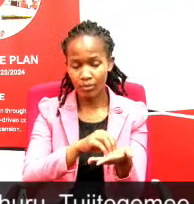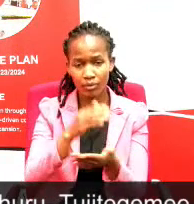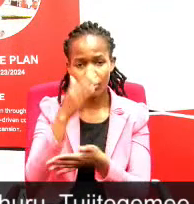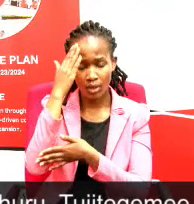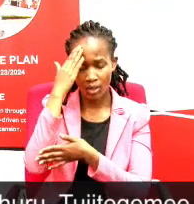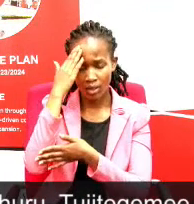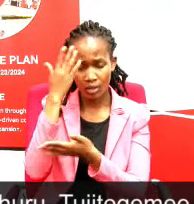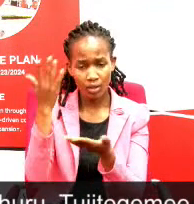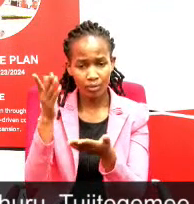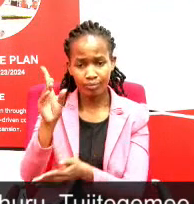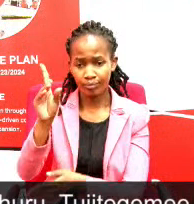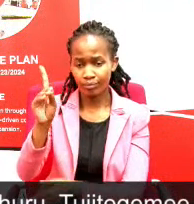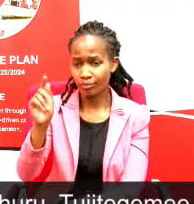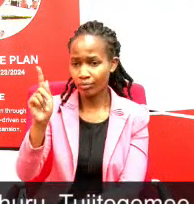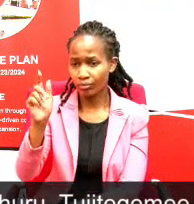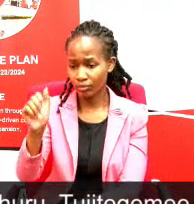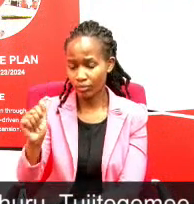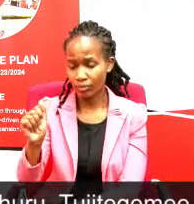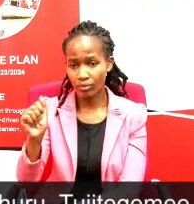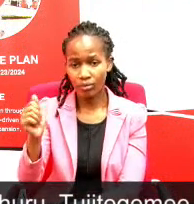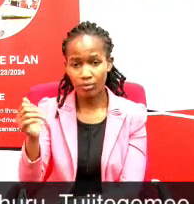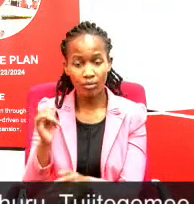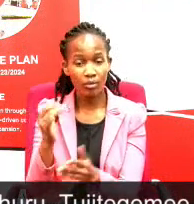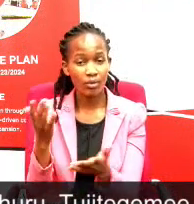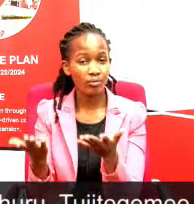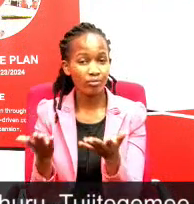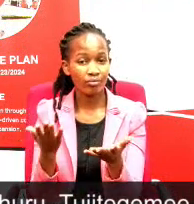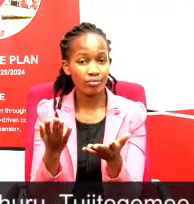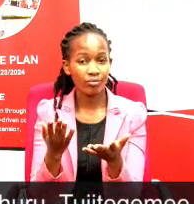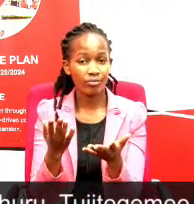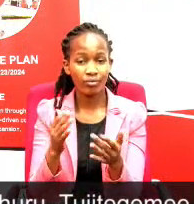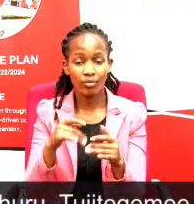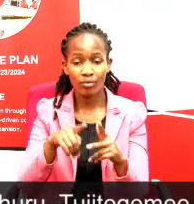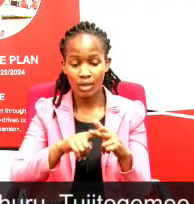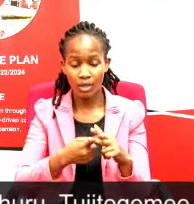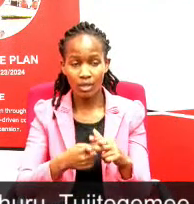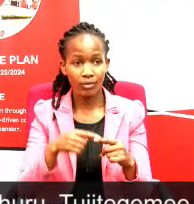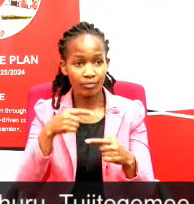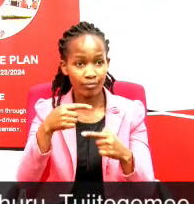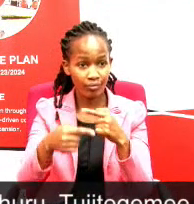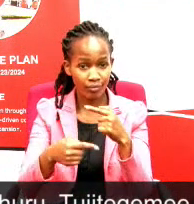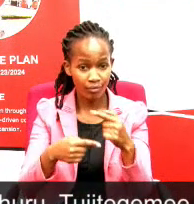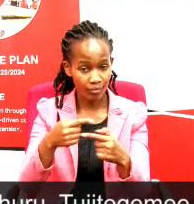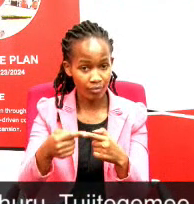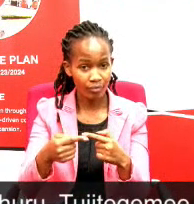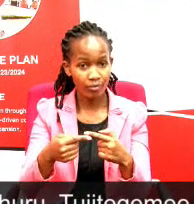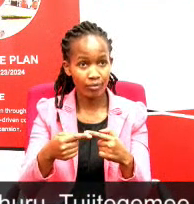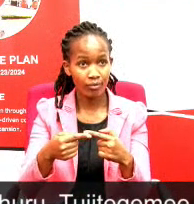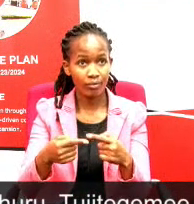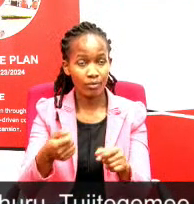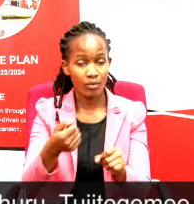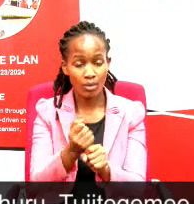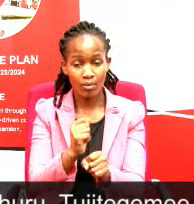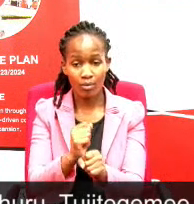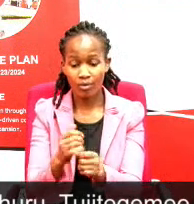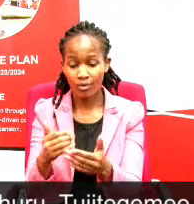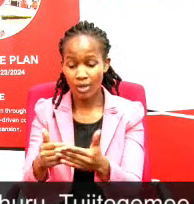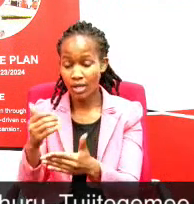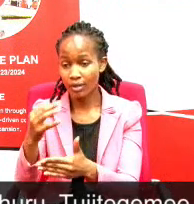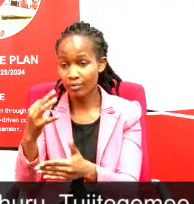know, the data warehouse is being implemented, and that will continue to be refined over the next 3